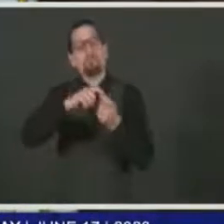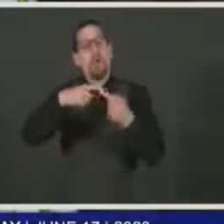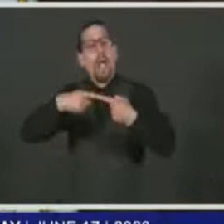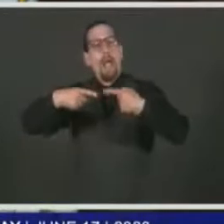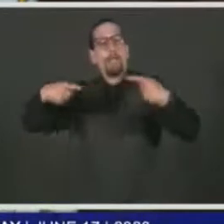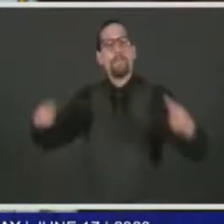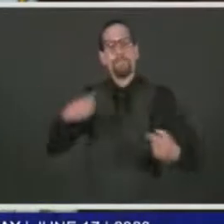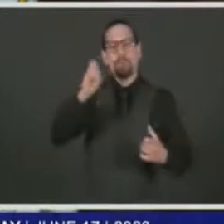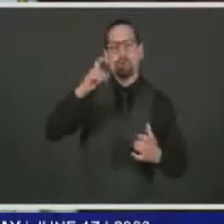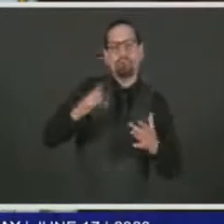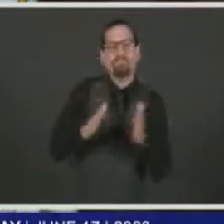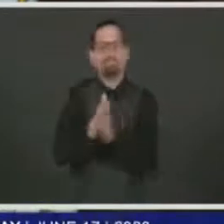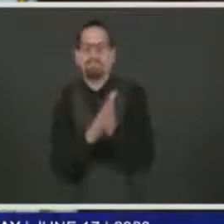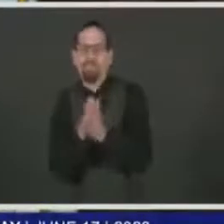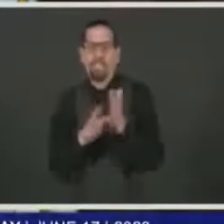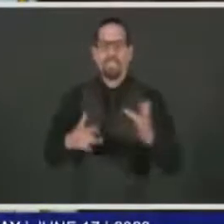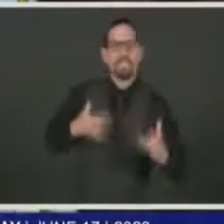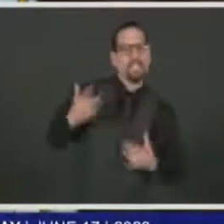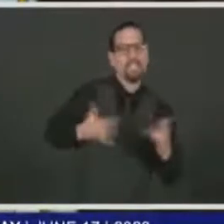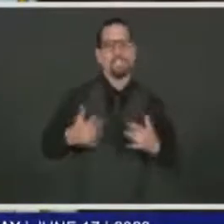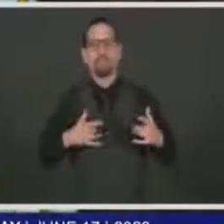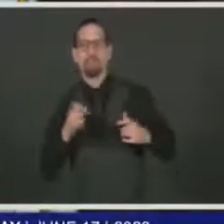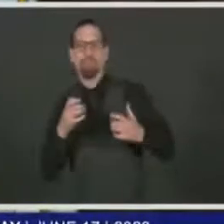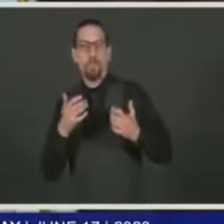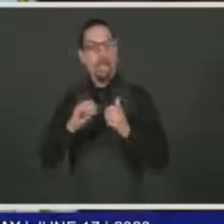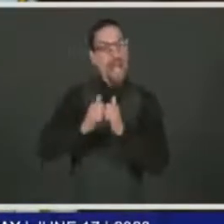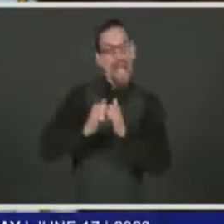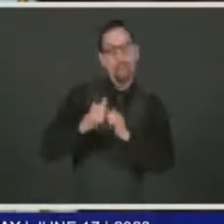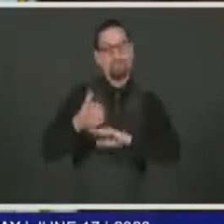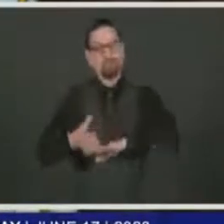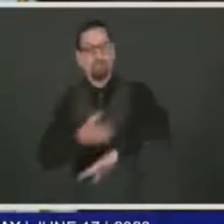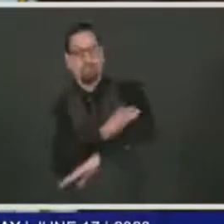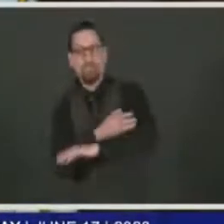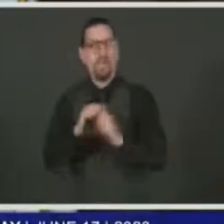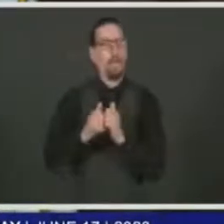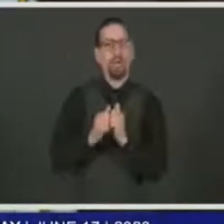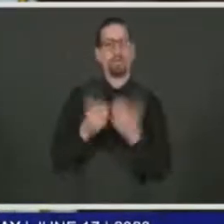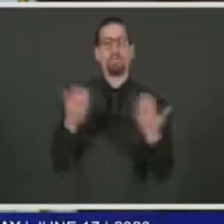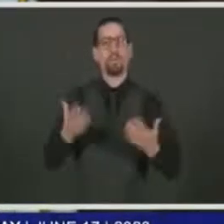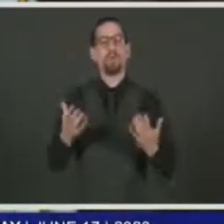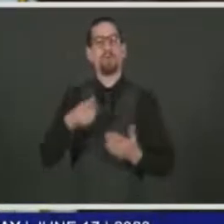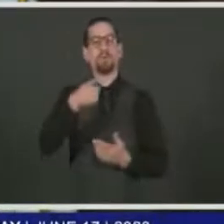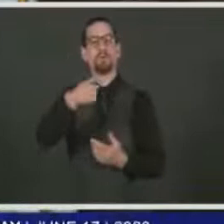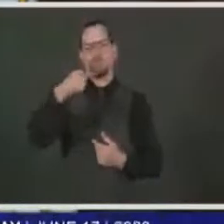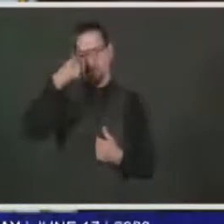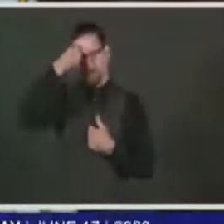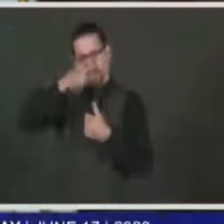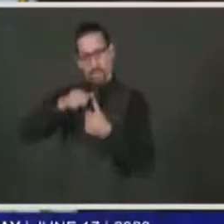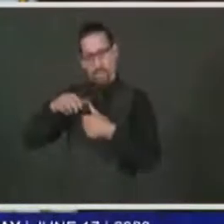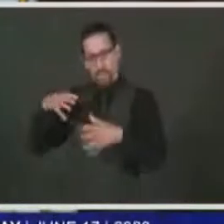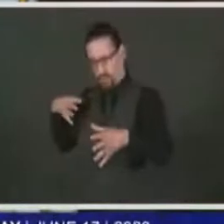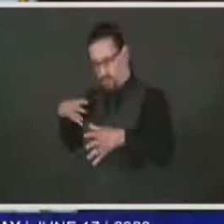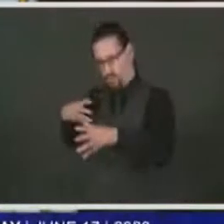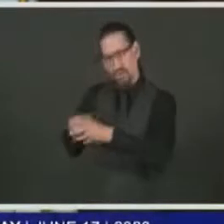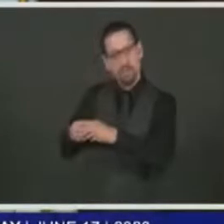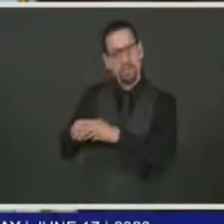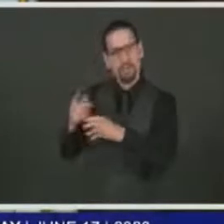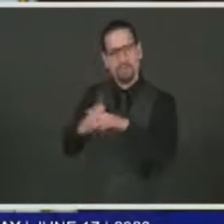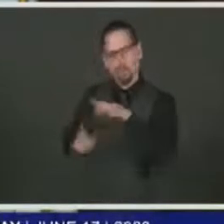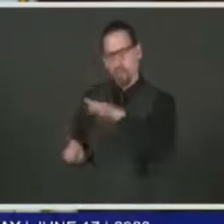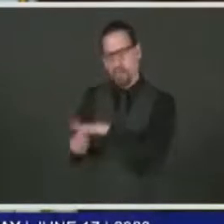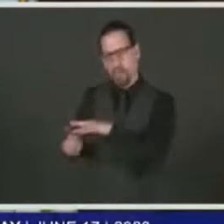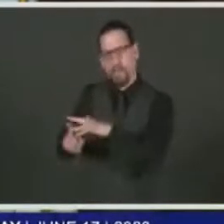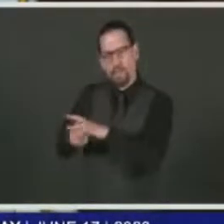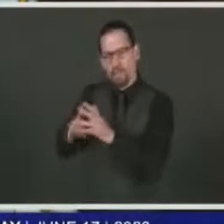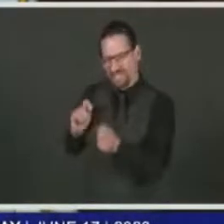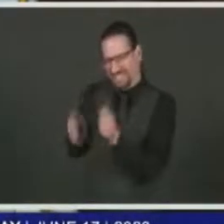future if we apply the lessons that we've learned through this time. And I would invite all of you to